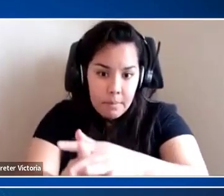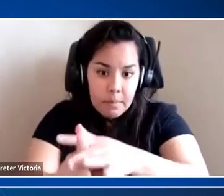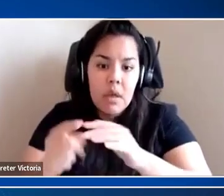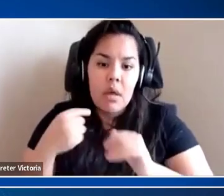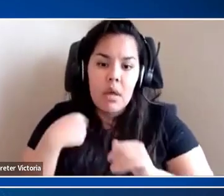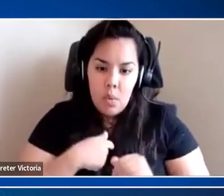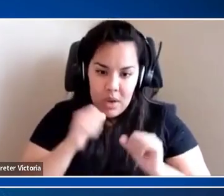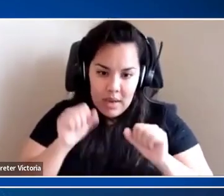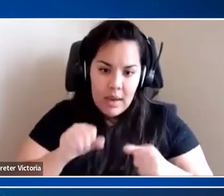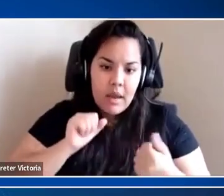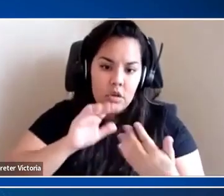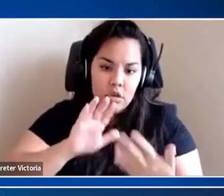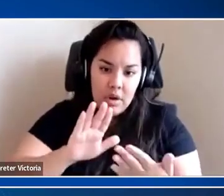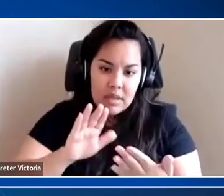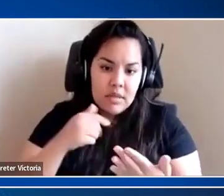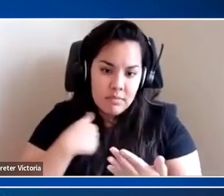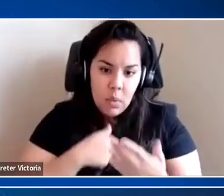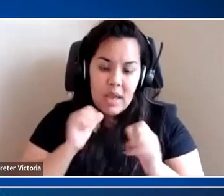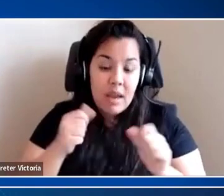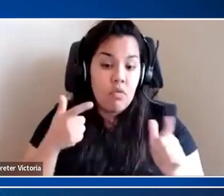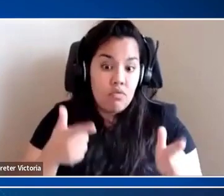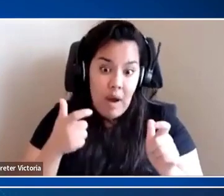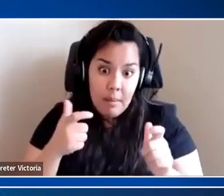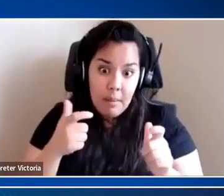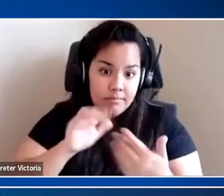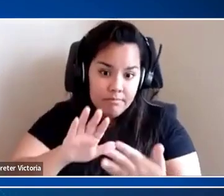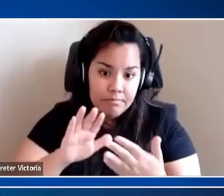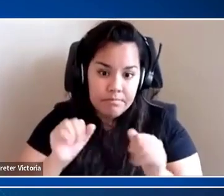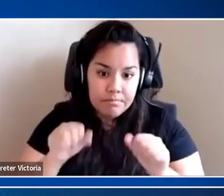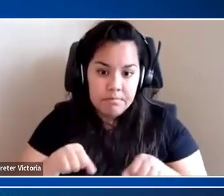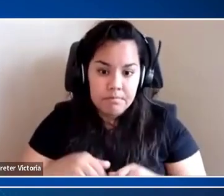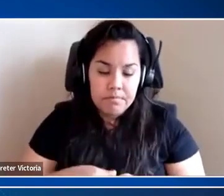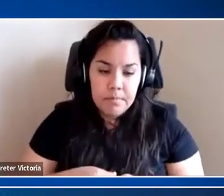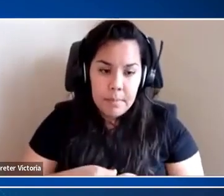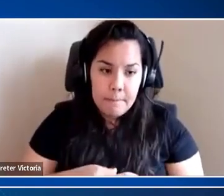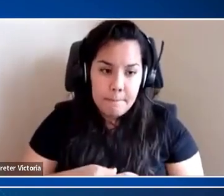them rapidly.